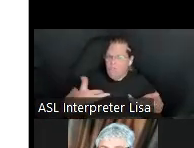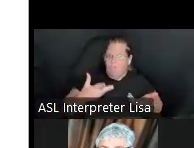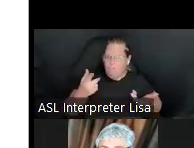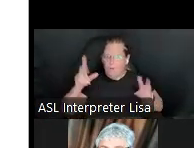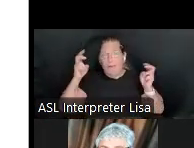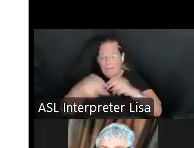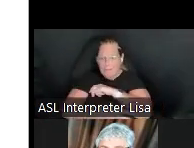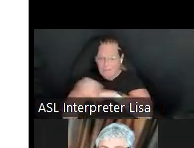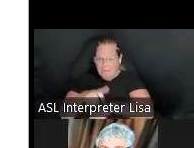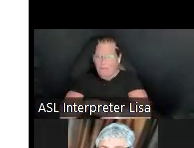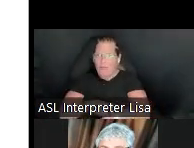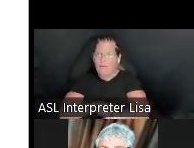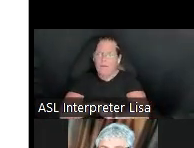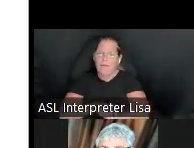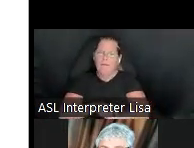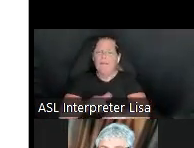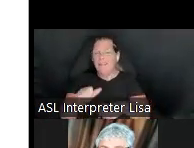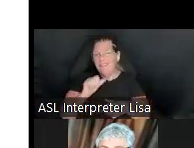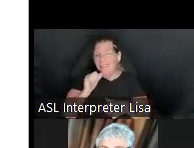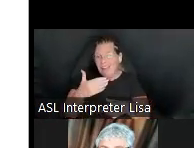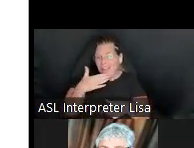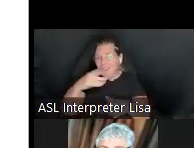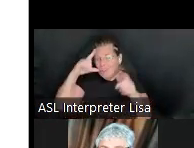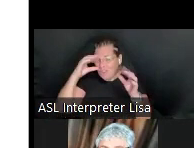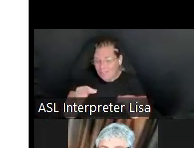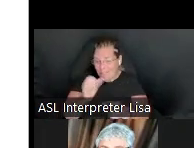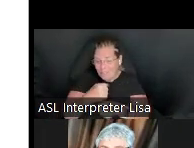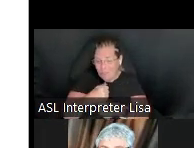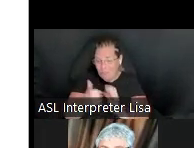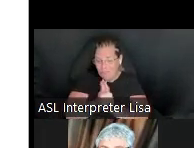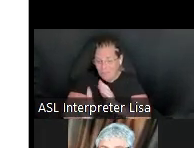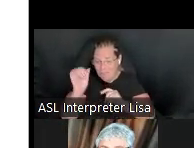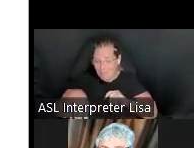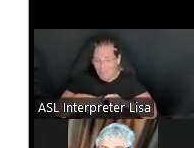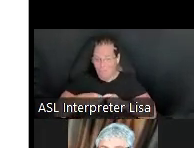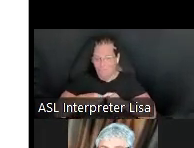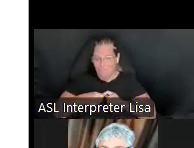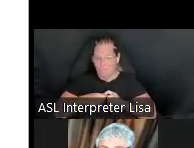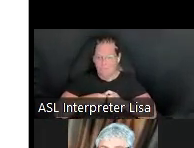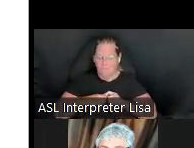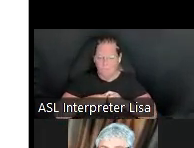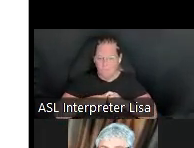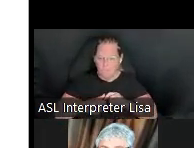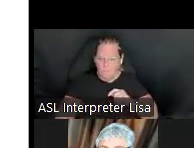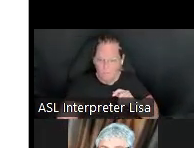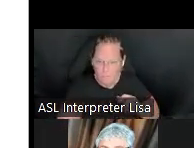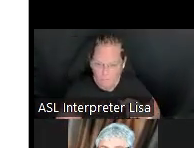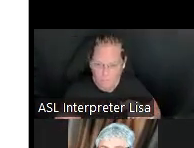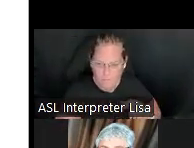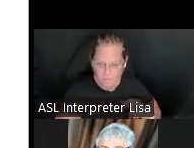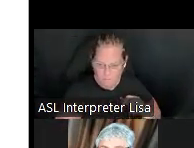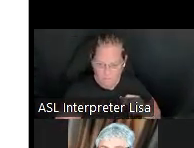poor judgment. They may have been able to do the job, but there's something that got in the